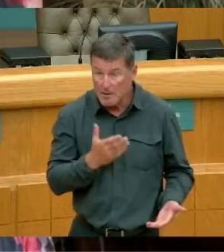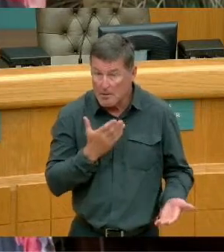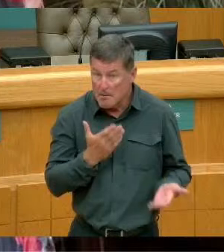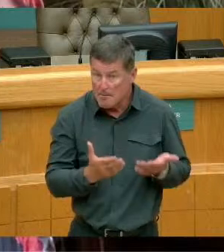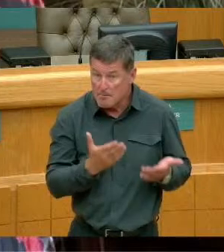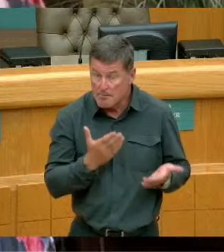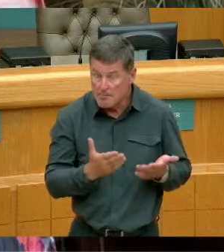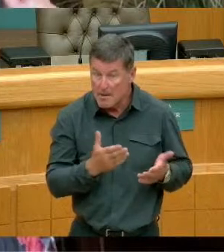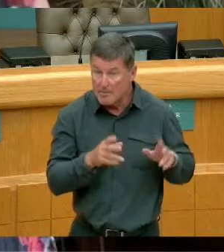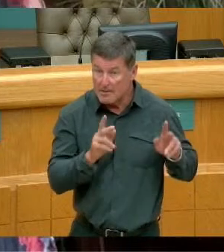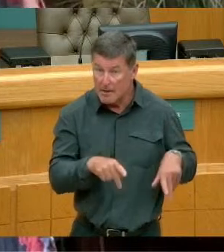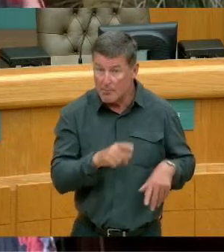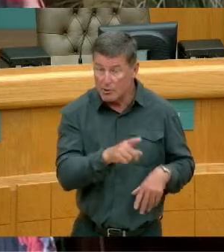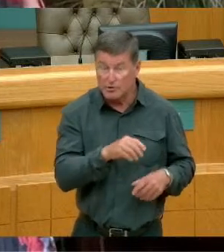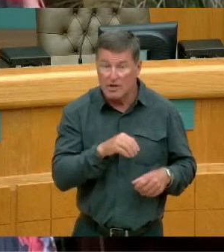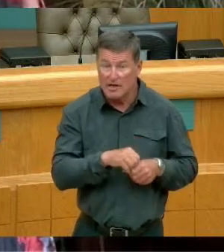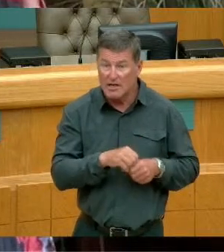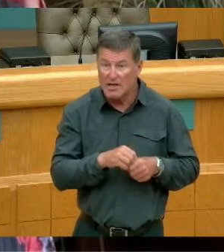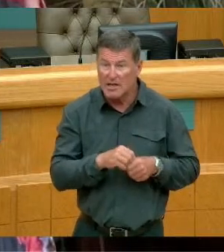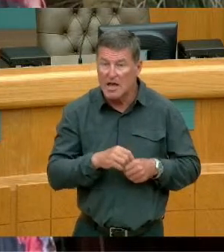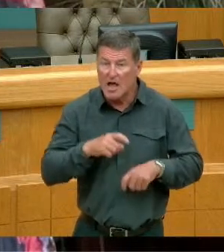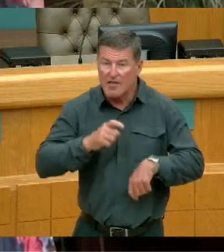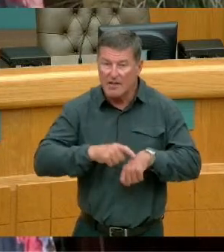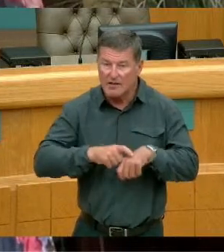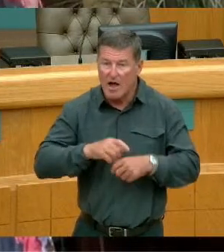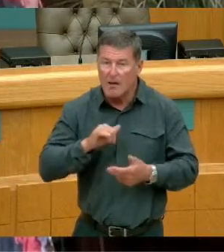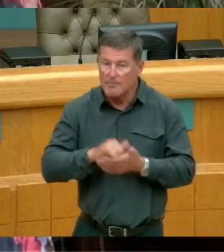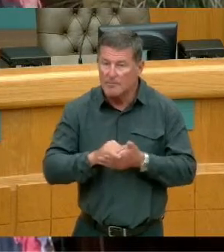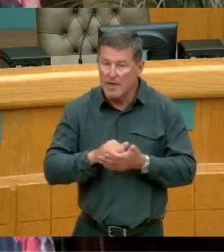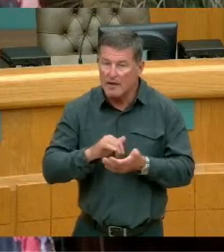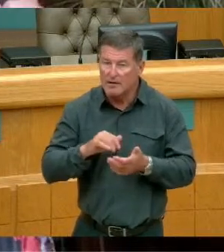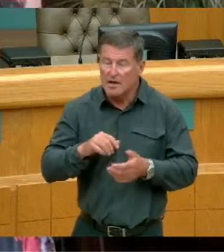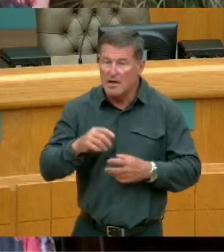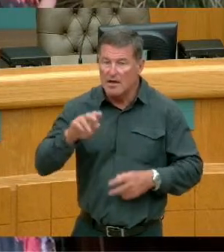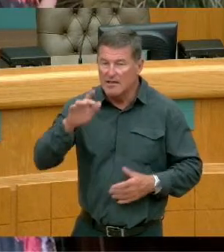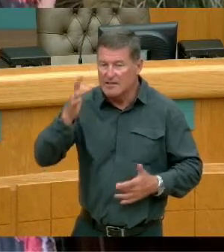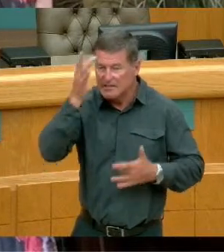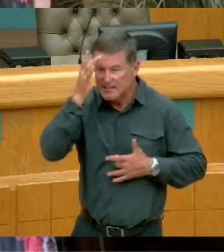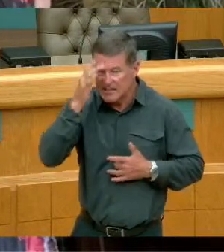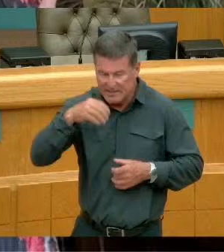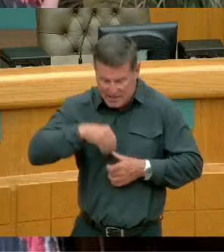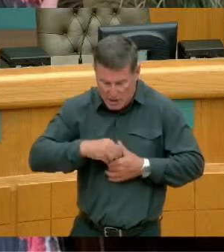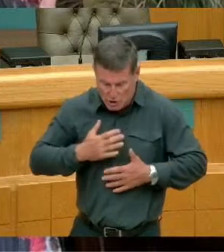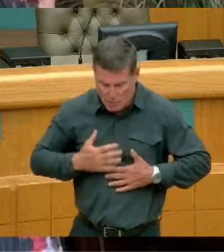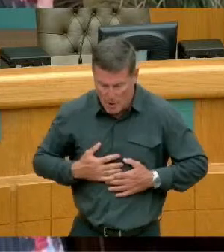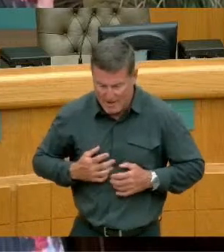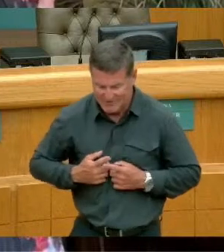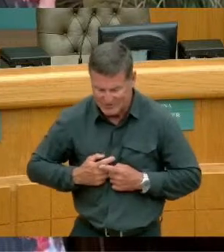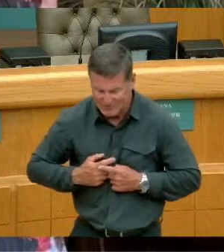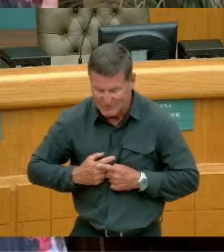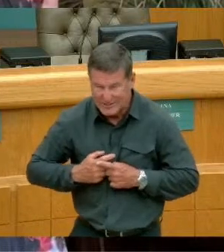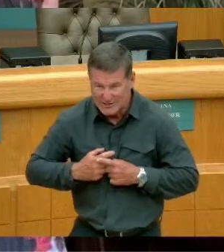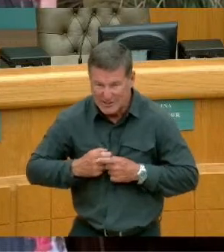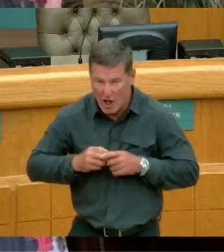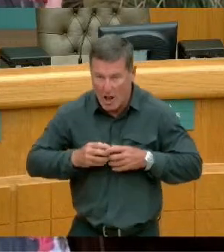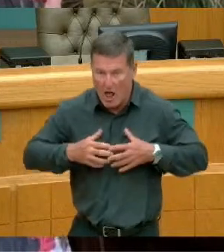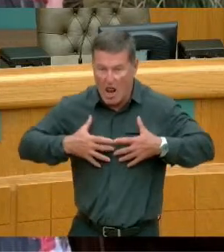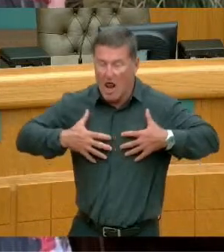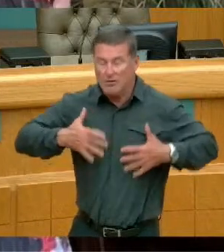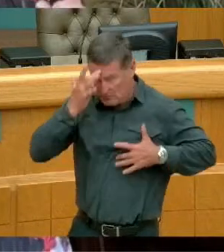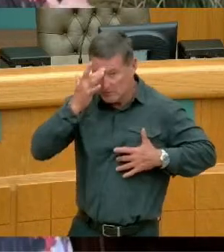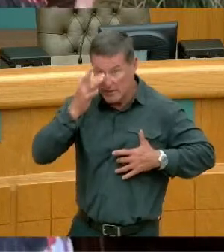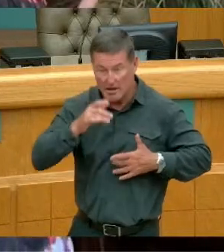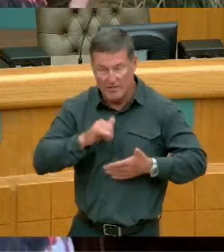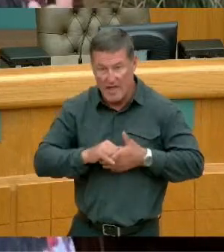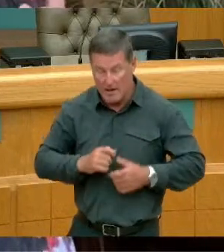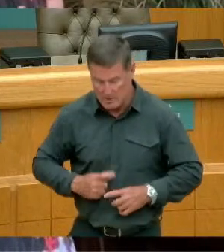in what we call the incubation period. And I mentioned it before, this is a 2-day to 14-day time period from the